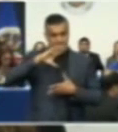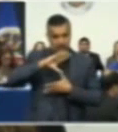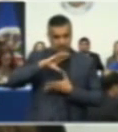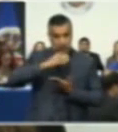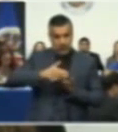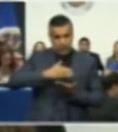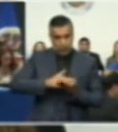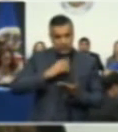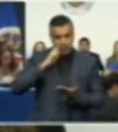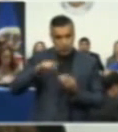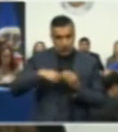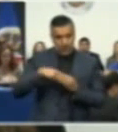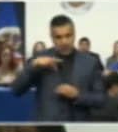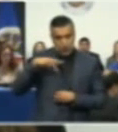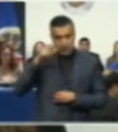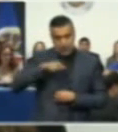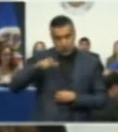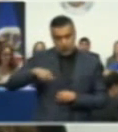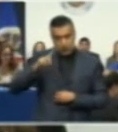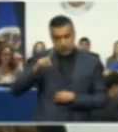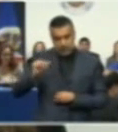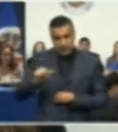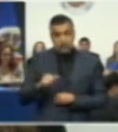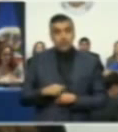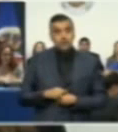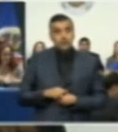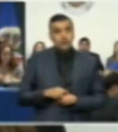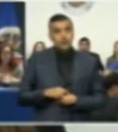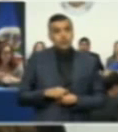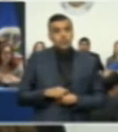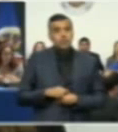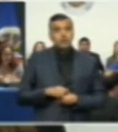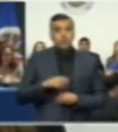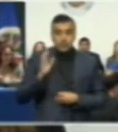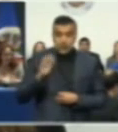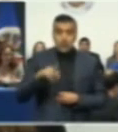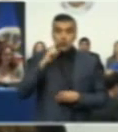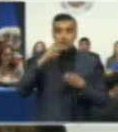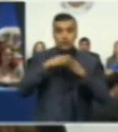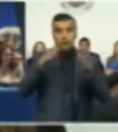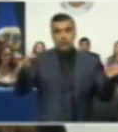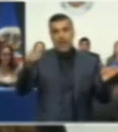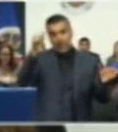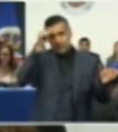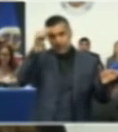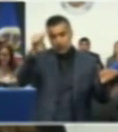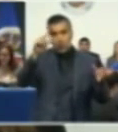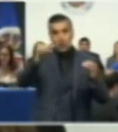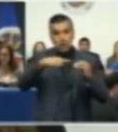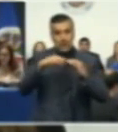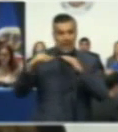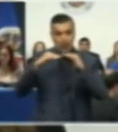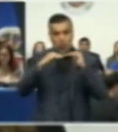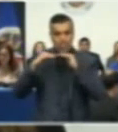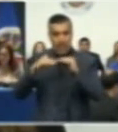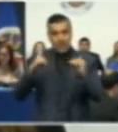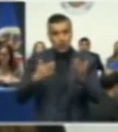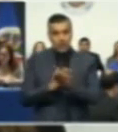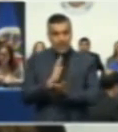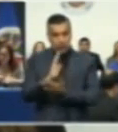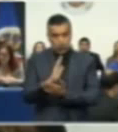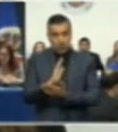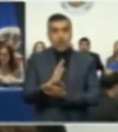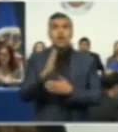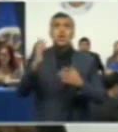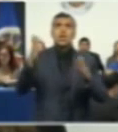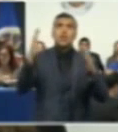Inter-American Convention on Disabilities, because the convention really would give you sort of broad abstract ideas of equality and rights,